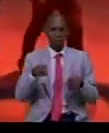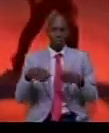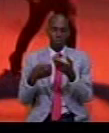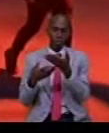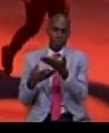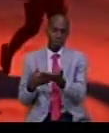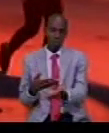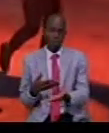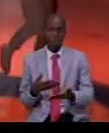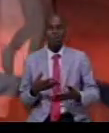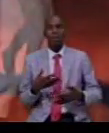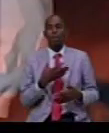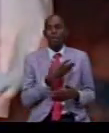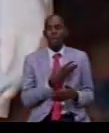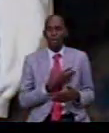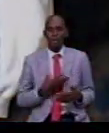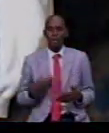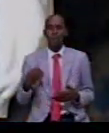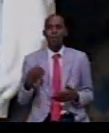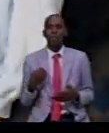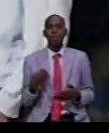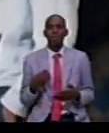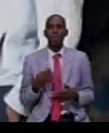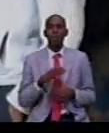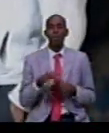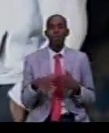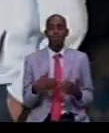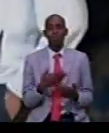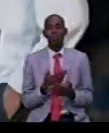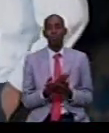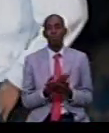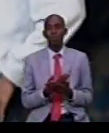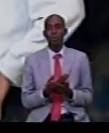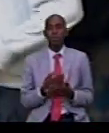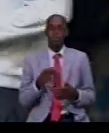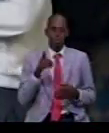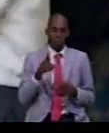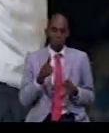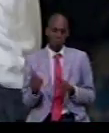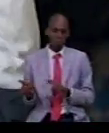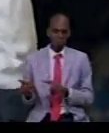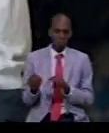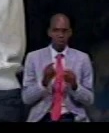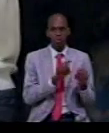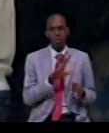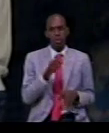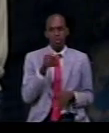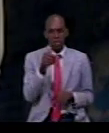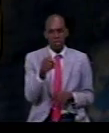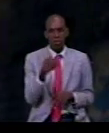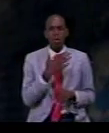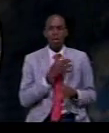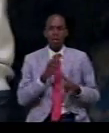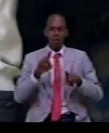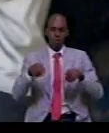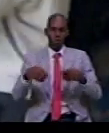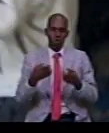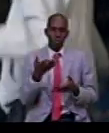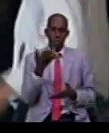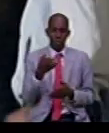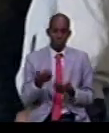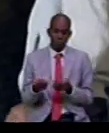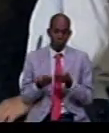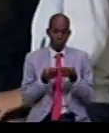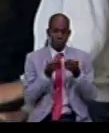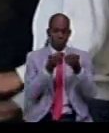it preserve you from the trouble? Already you are the one transporting yourself and going there to